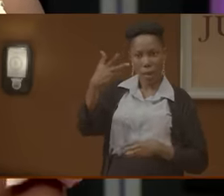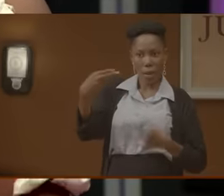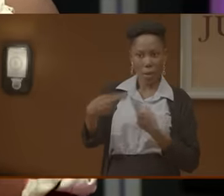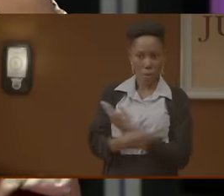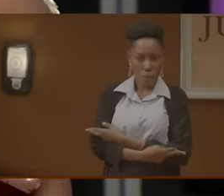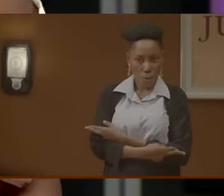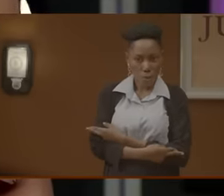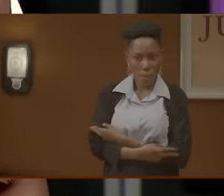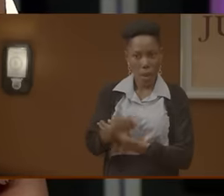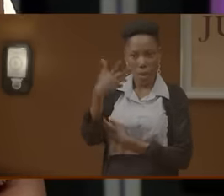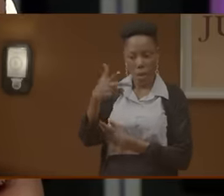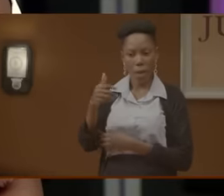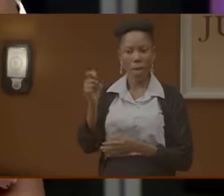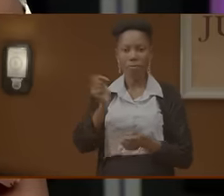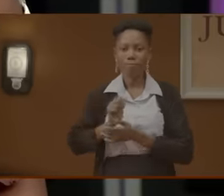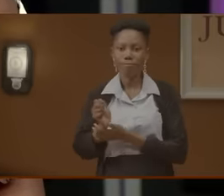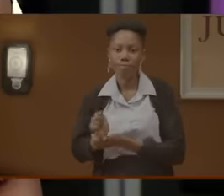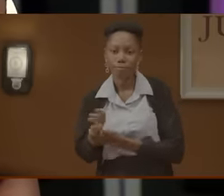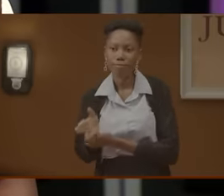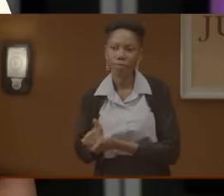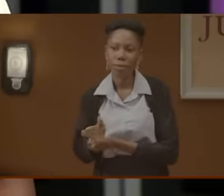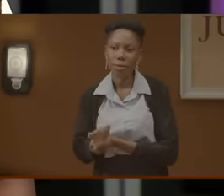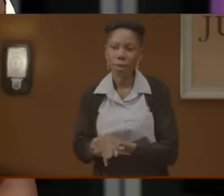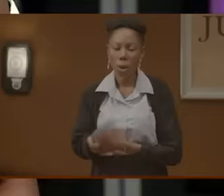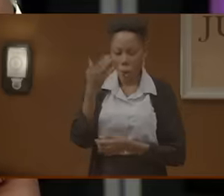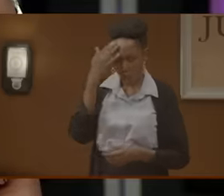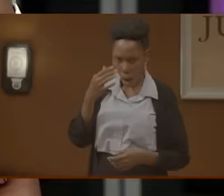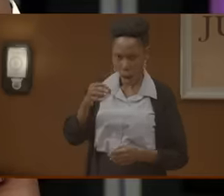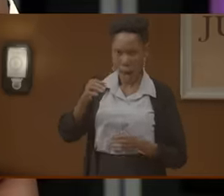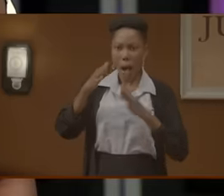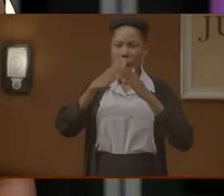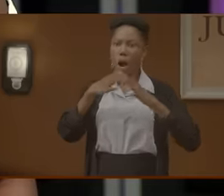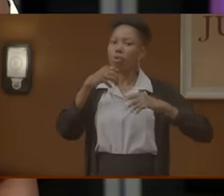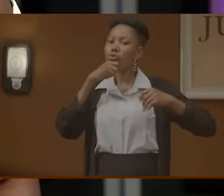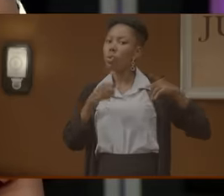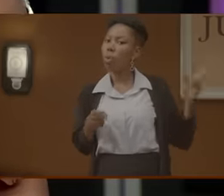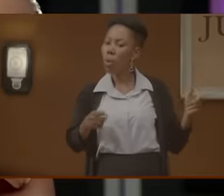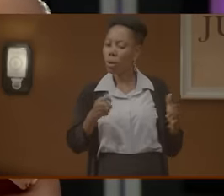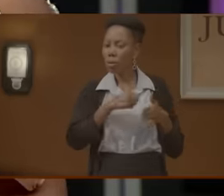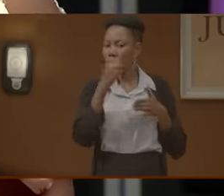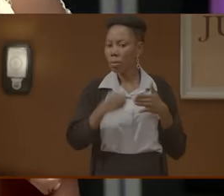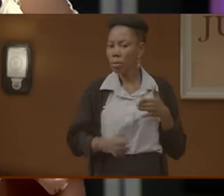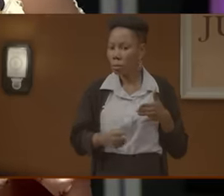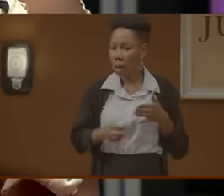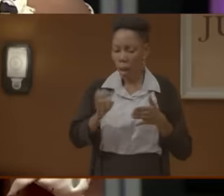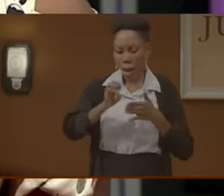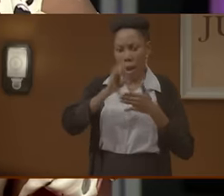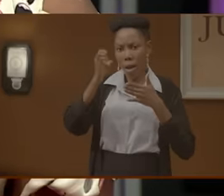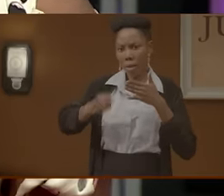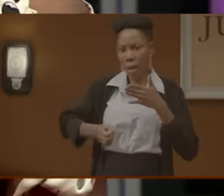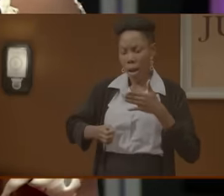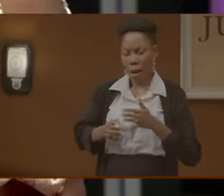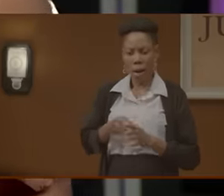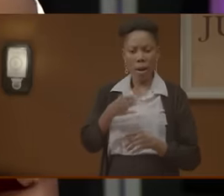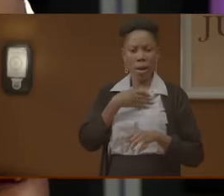give me 10,000. Our house rent is expired. No, the NEPA bill, we are holding for 5-6 weeks now that we are holding.